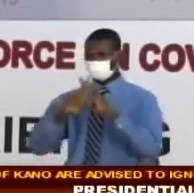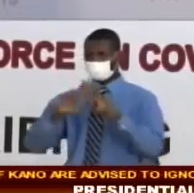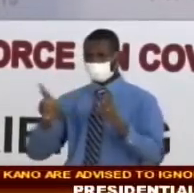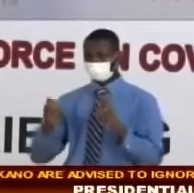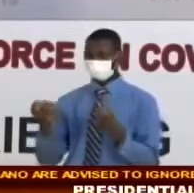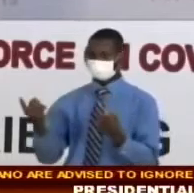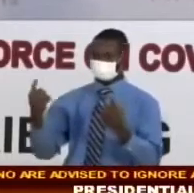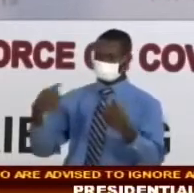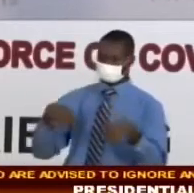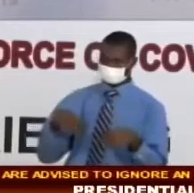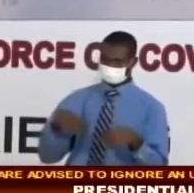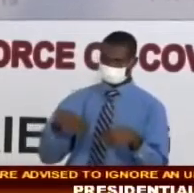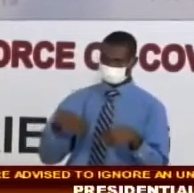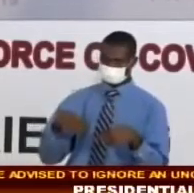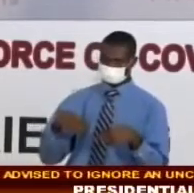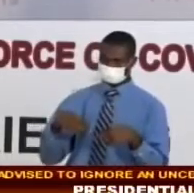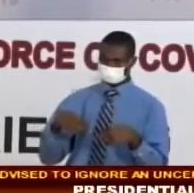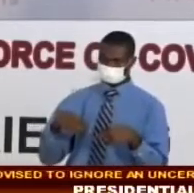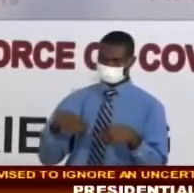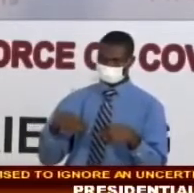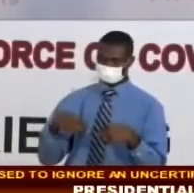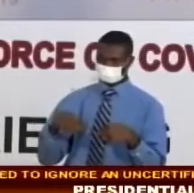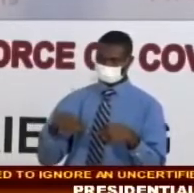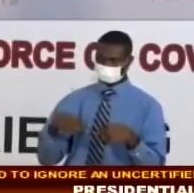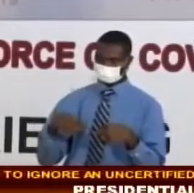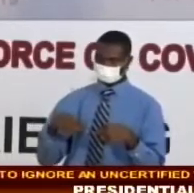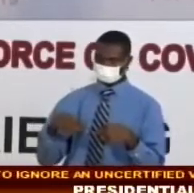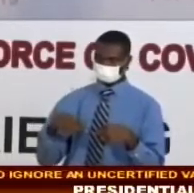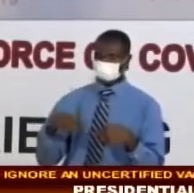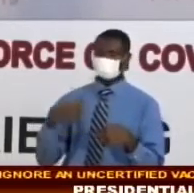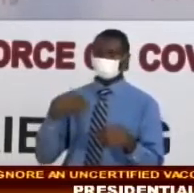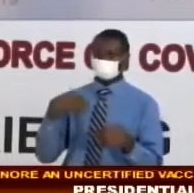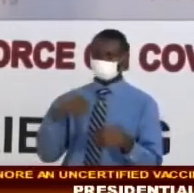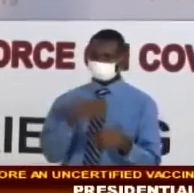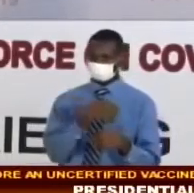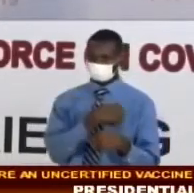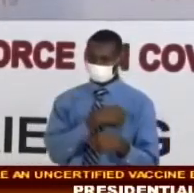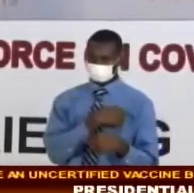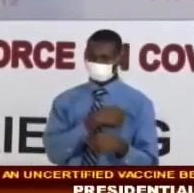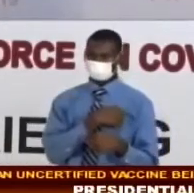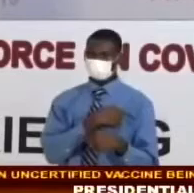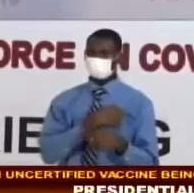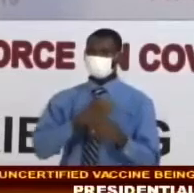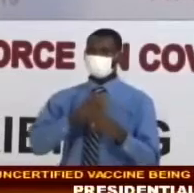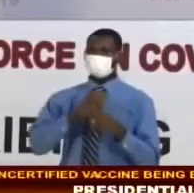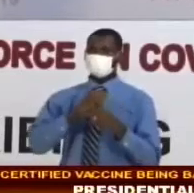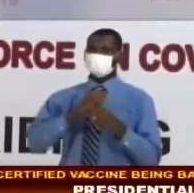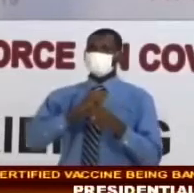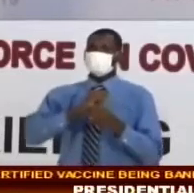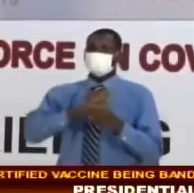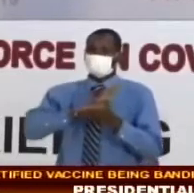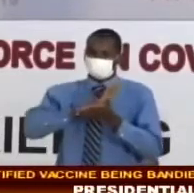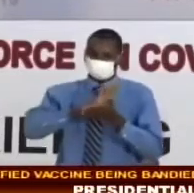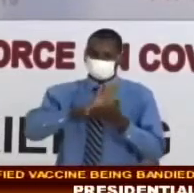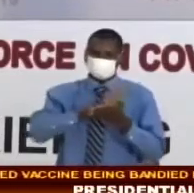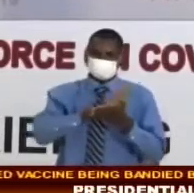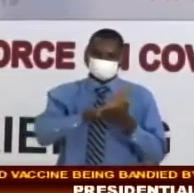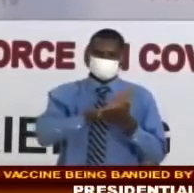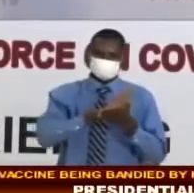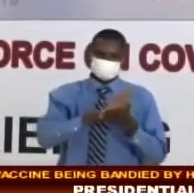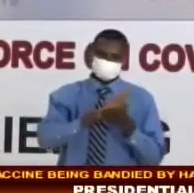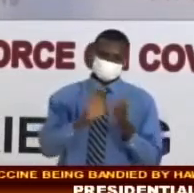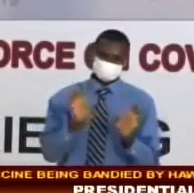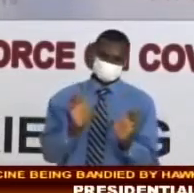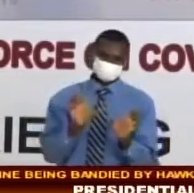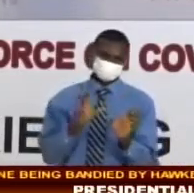and we were given a clean bill of health. That is, that we were doing well as we